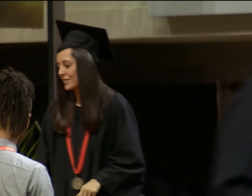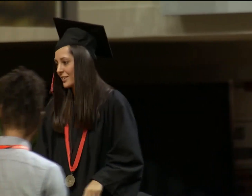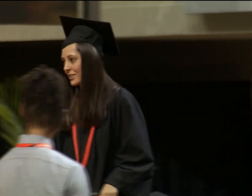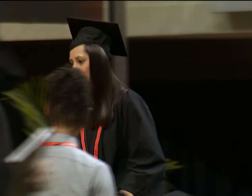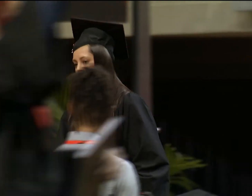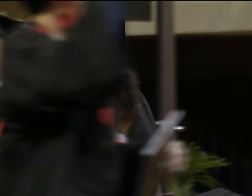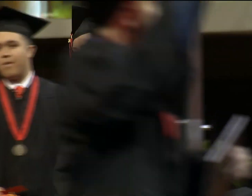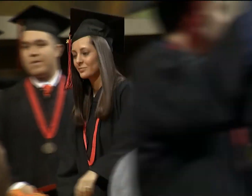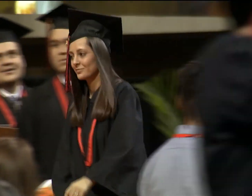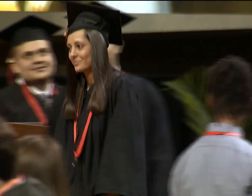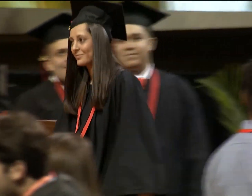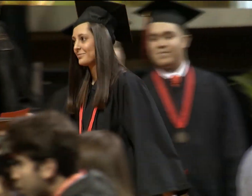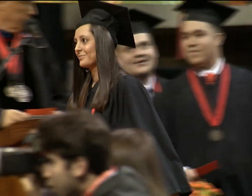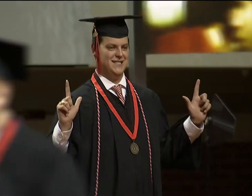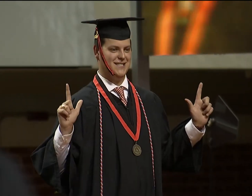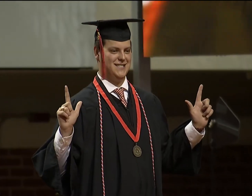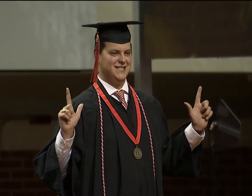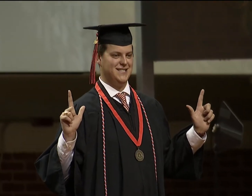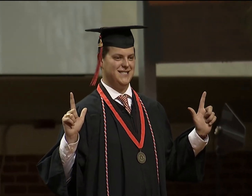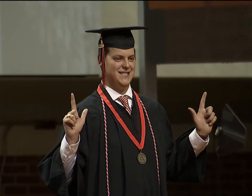Jessica Elizabeth Goldman.